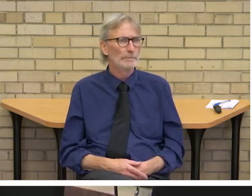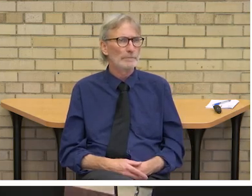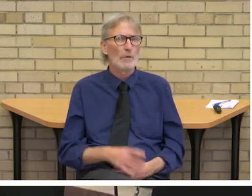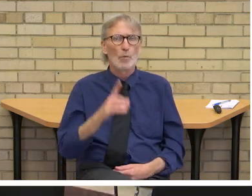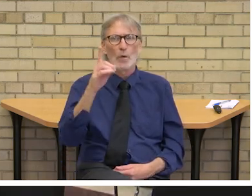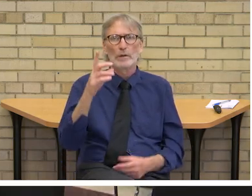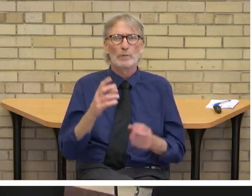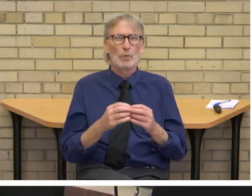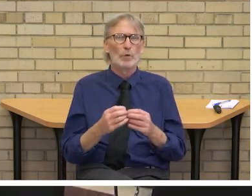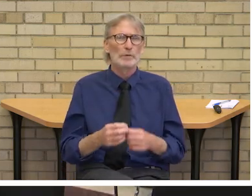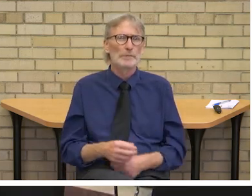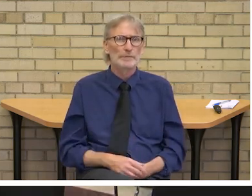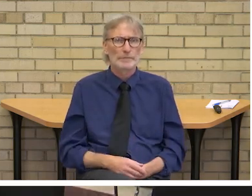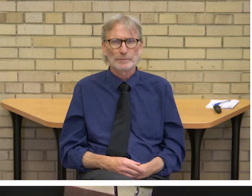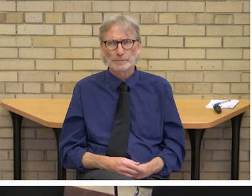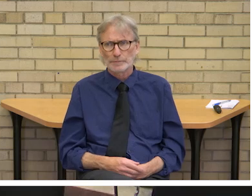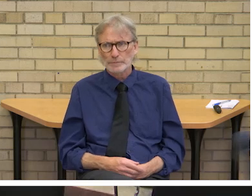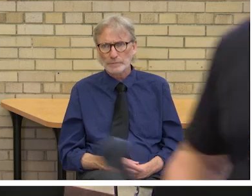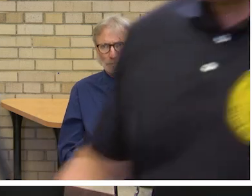Yeah.